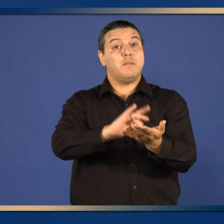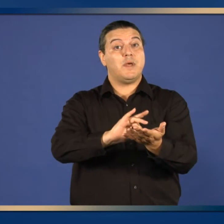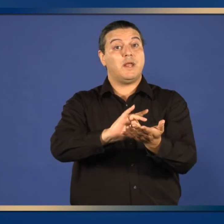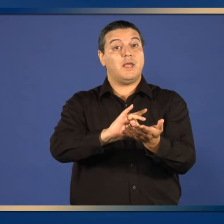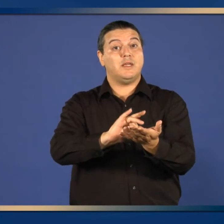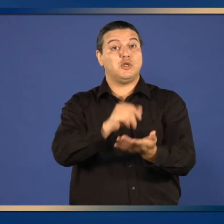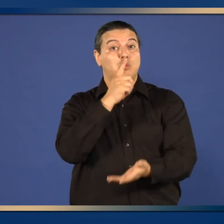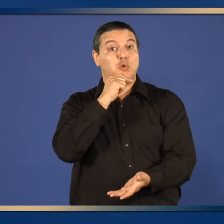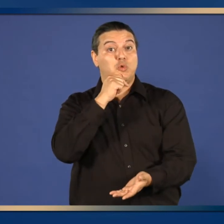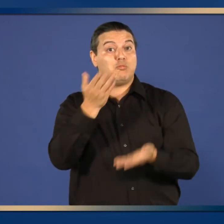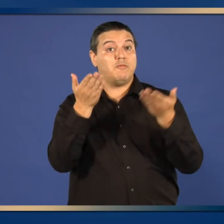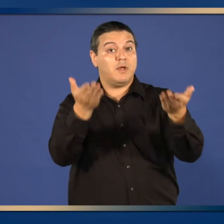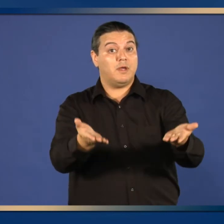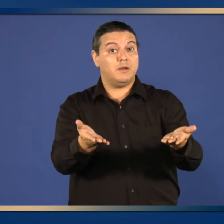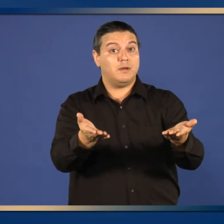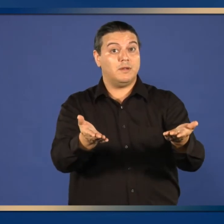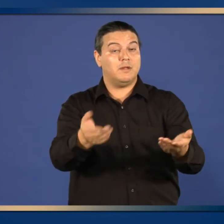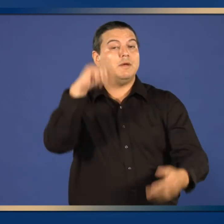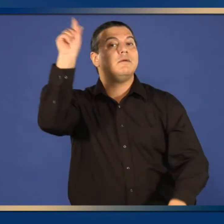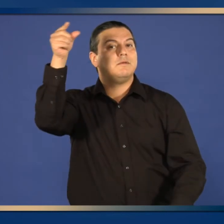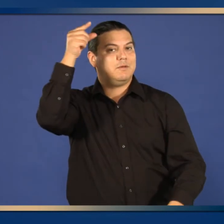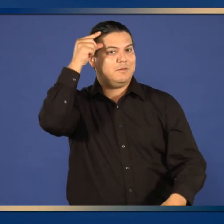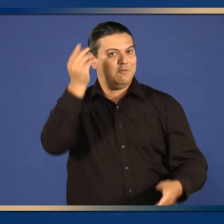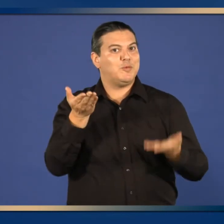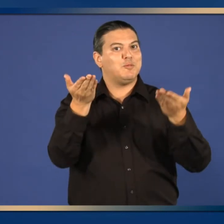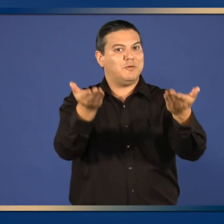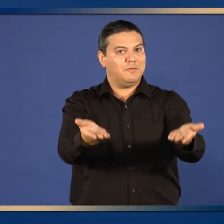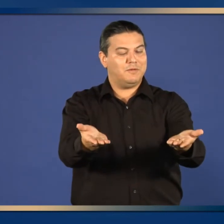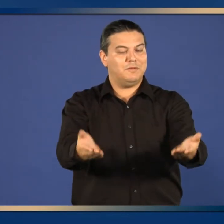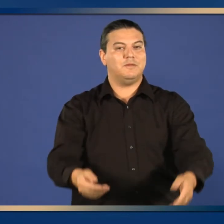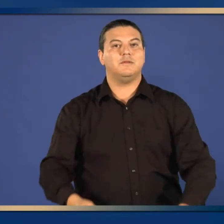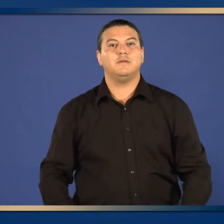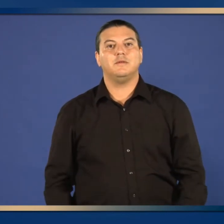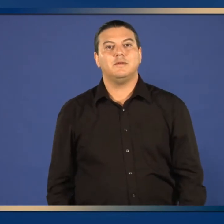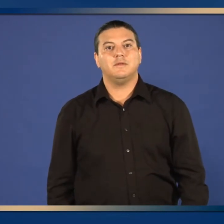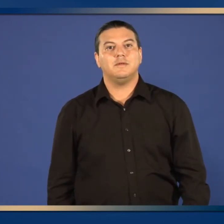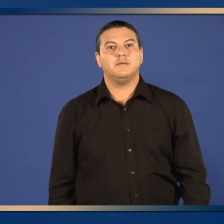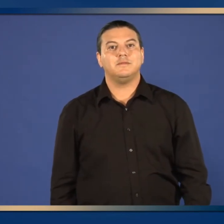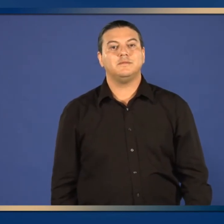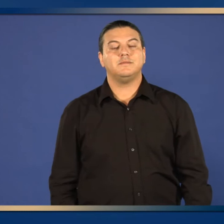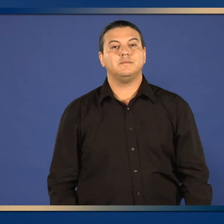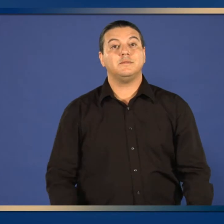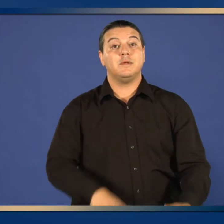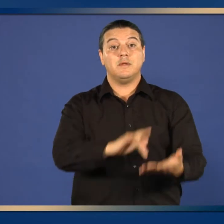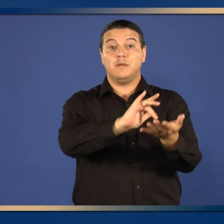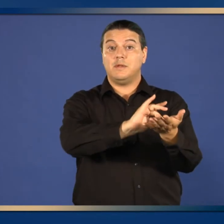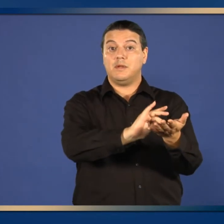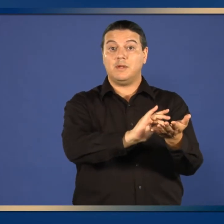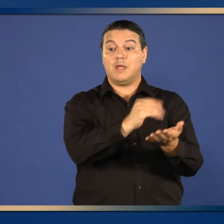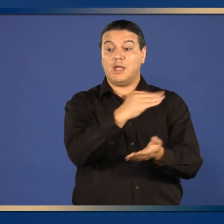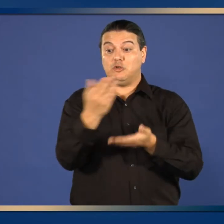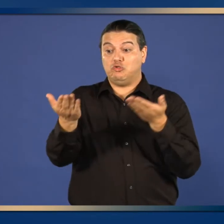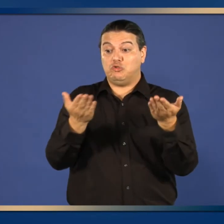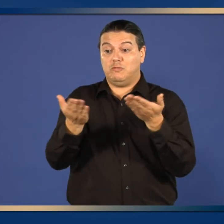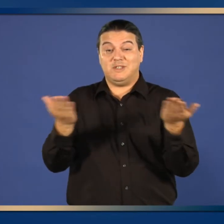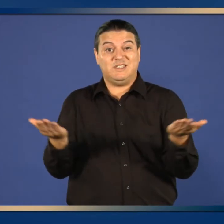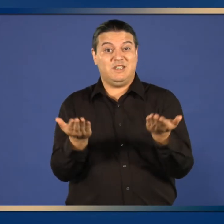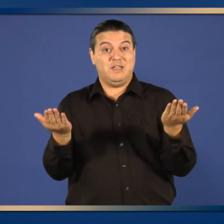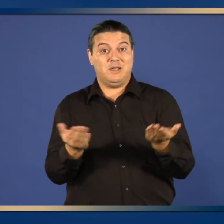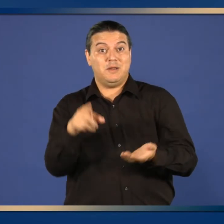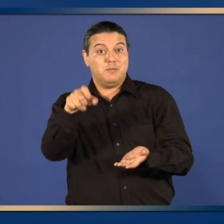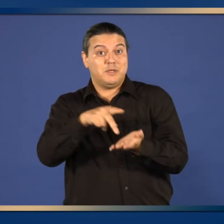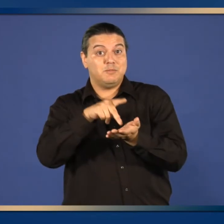The medications are provided from the government. The medicines and services you receive at